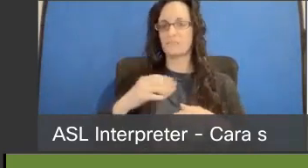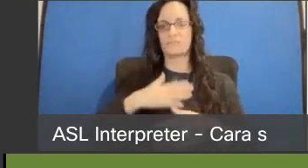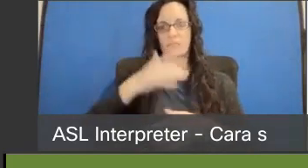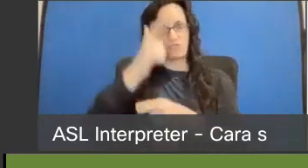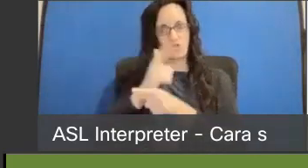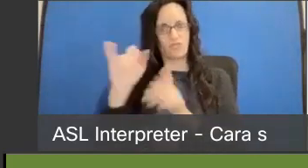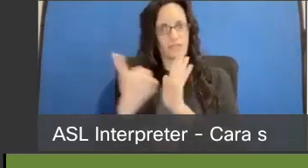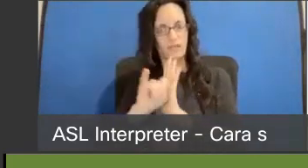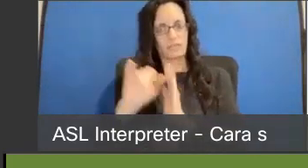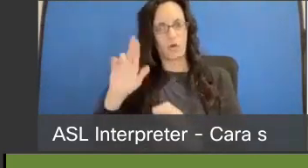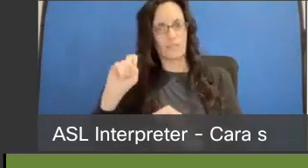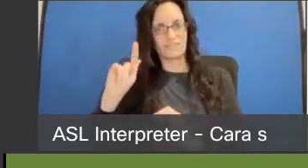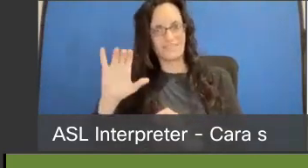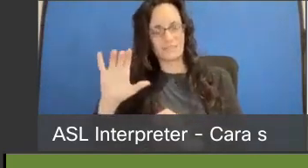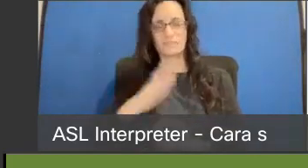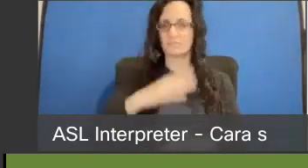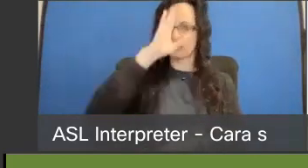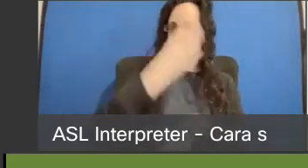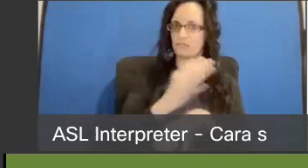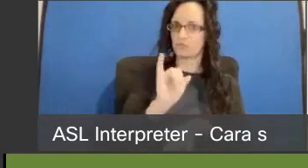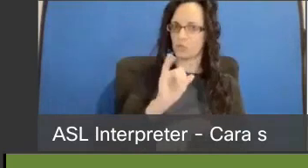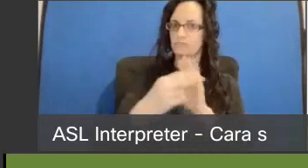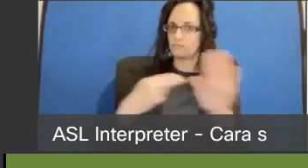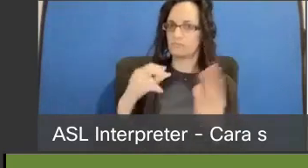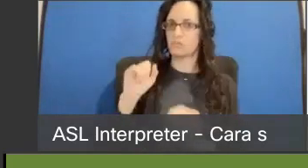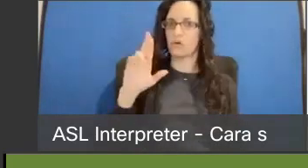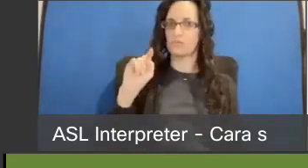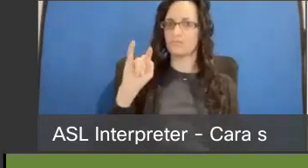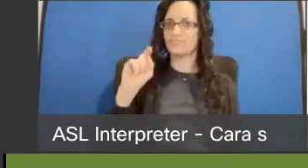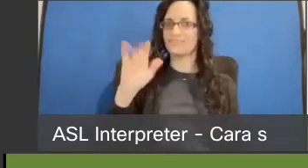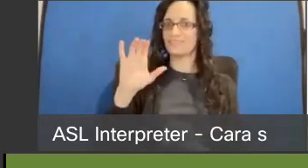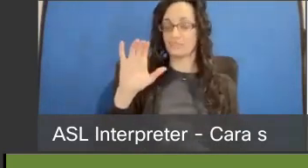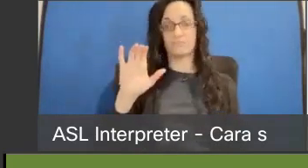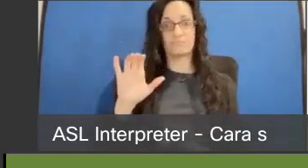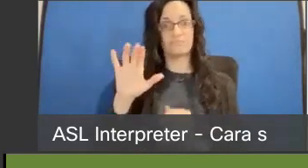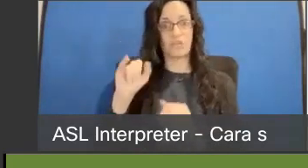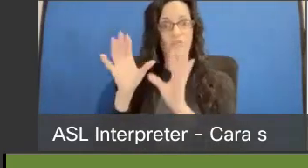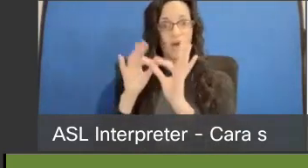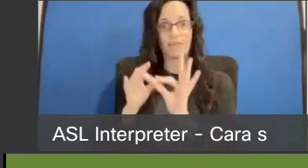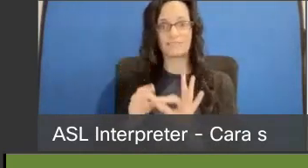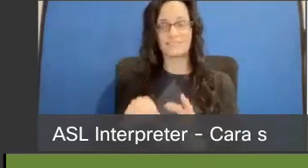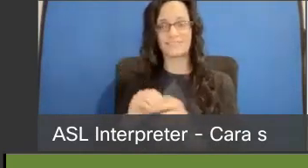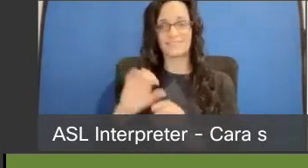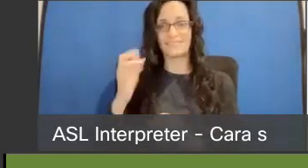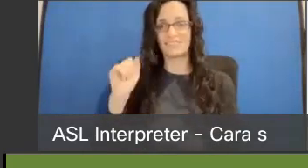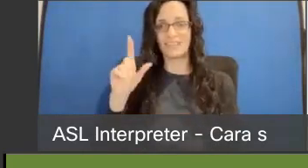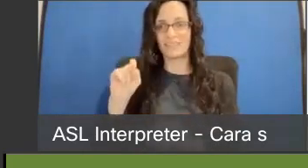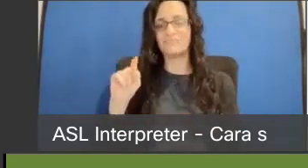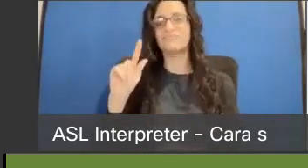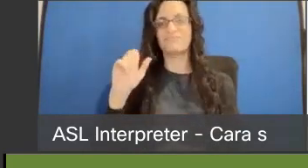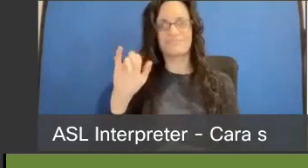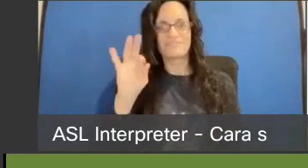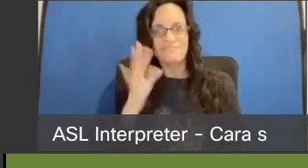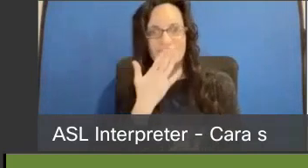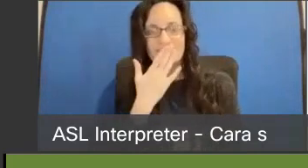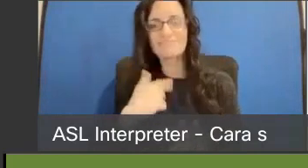autistic, and so does my son. And those are the chats. Thank you. This is very helpful. I will try to be